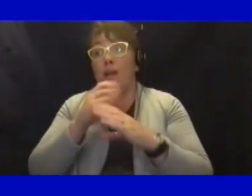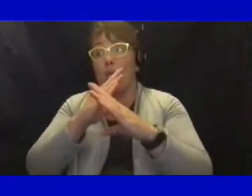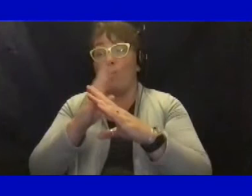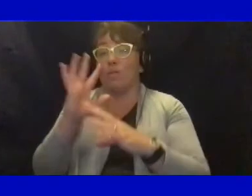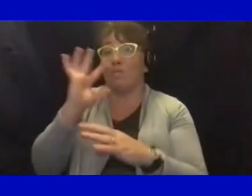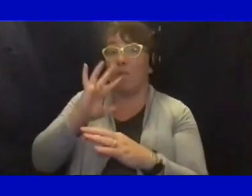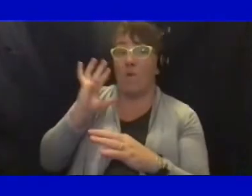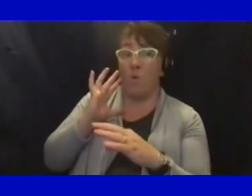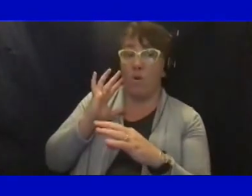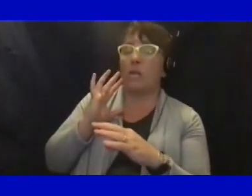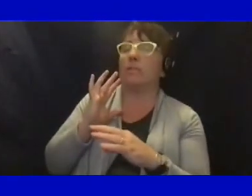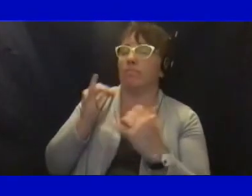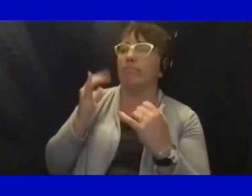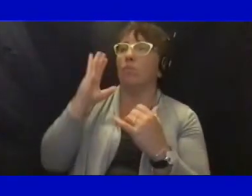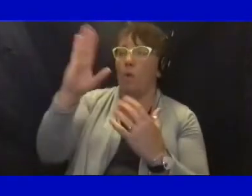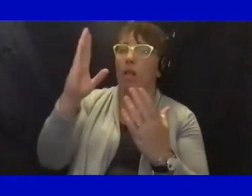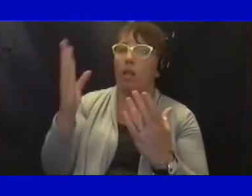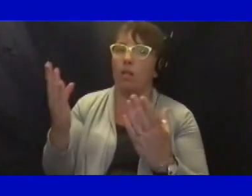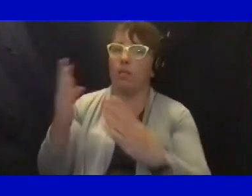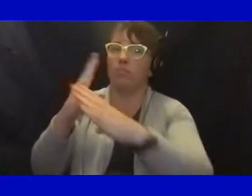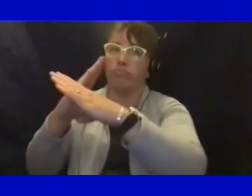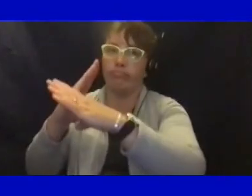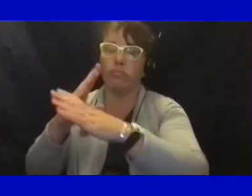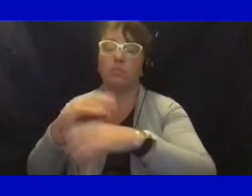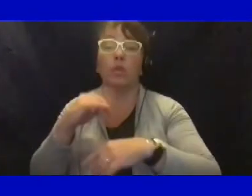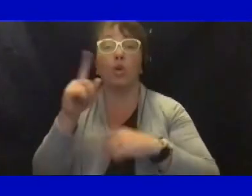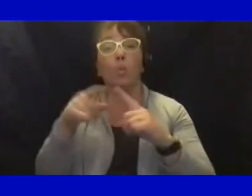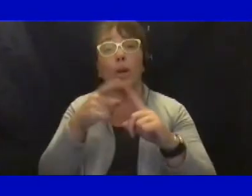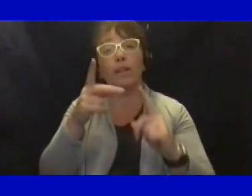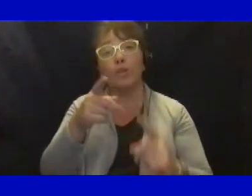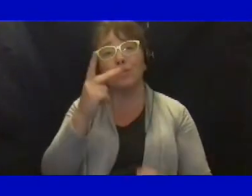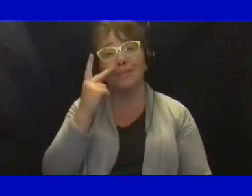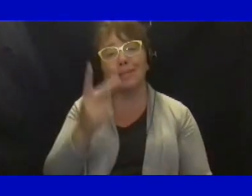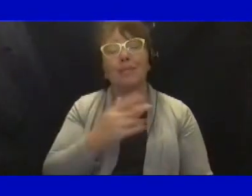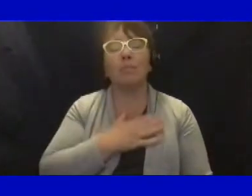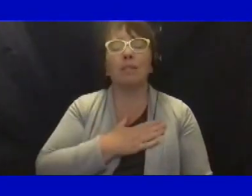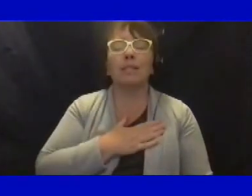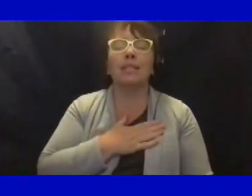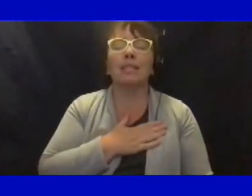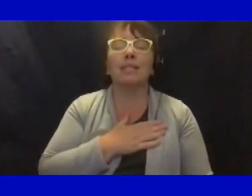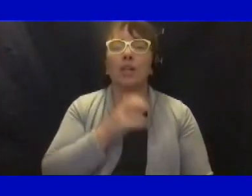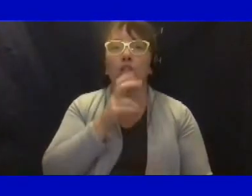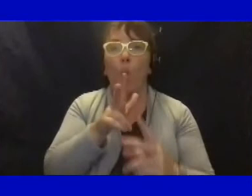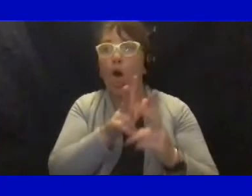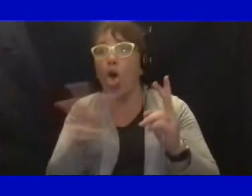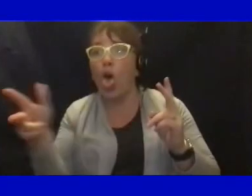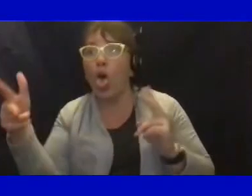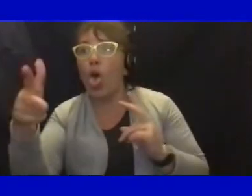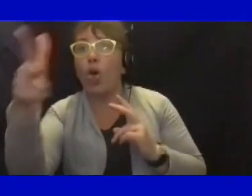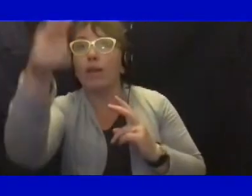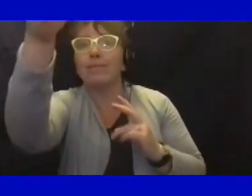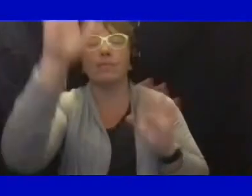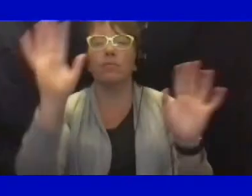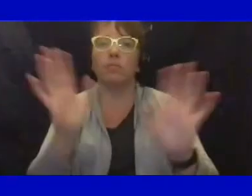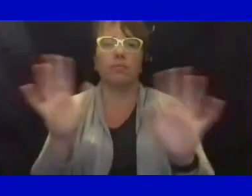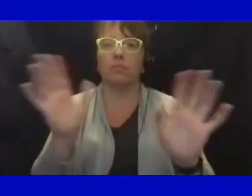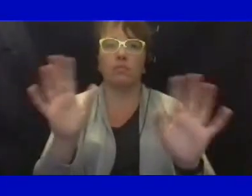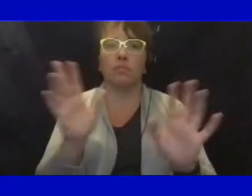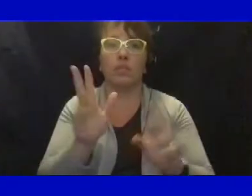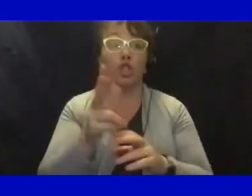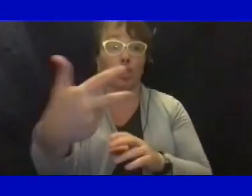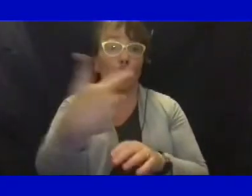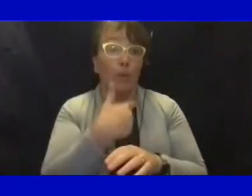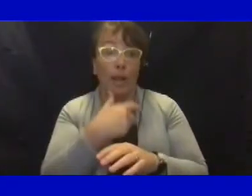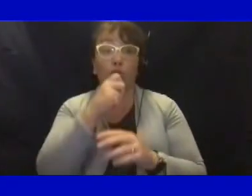see those road closures, please do not go around them. Turn around, don't drown. You've heard